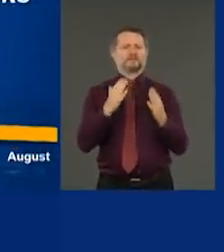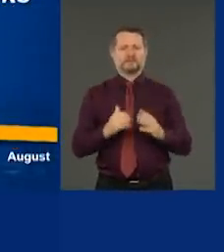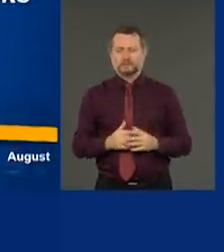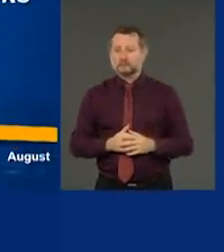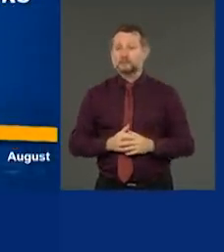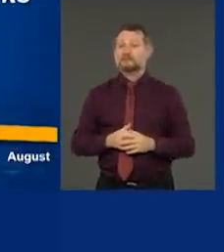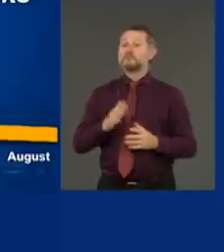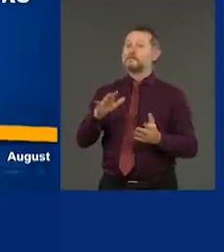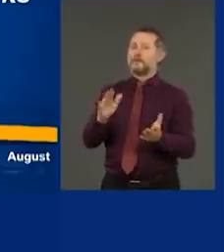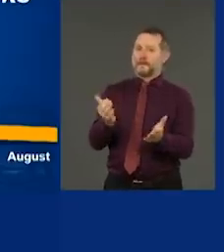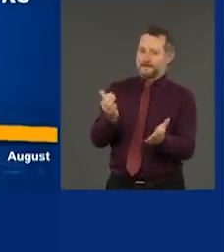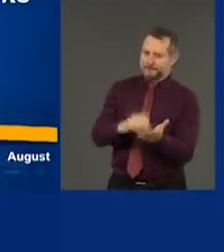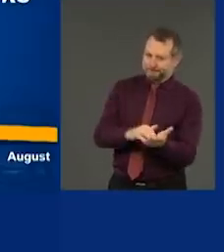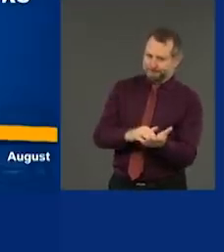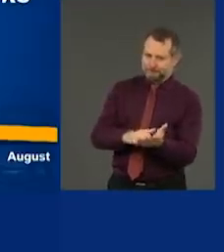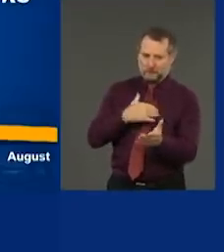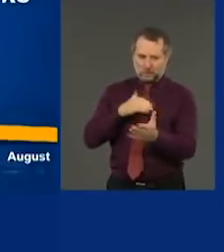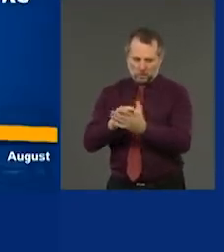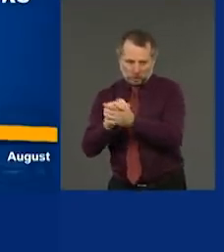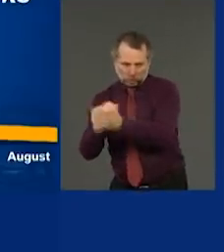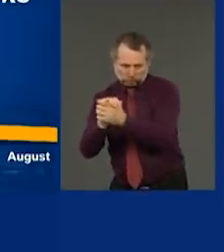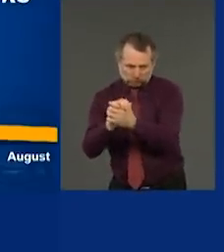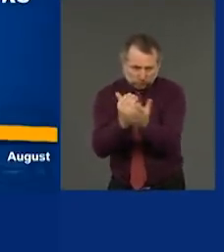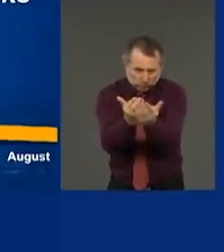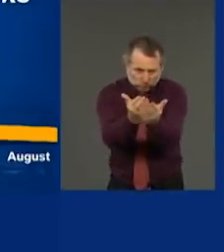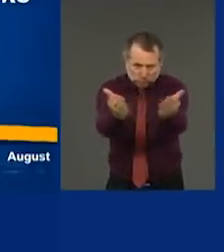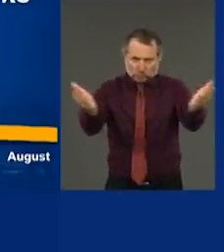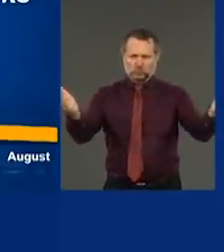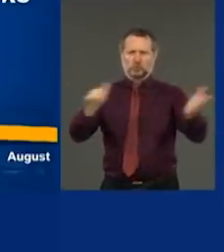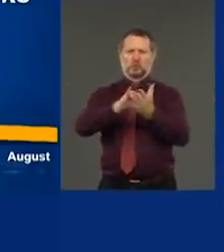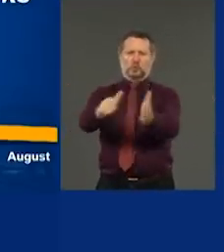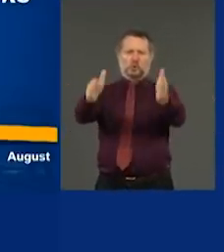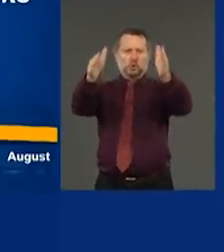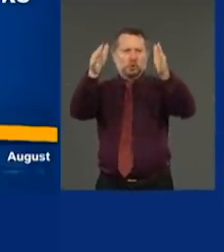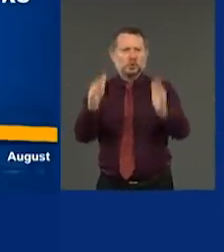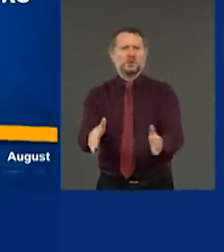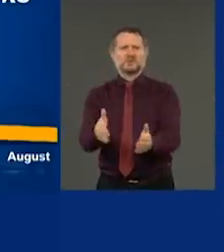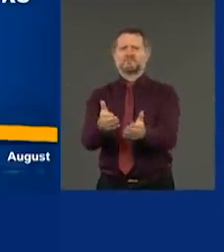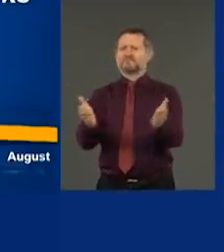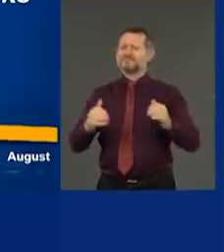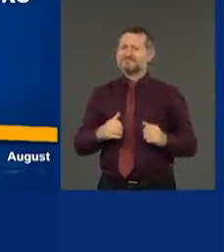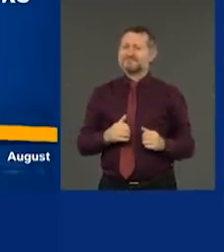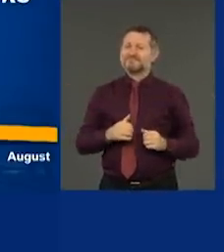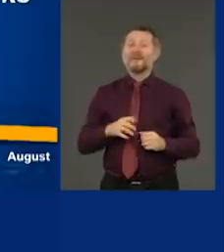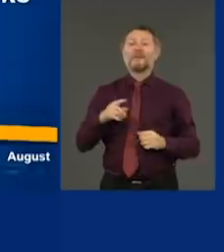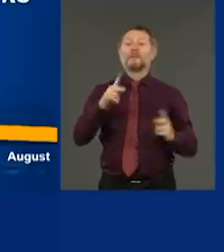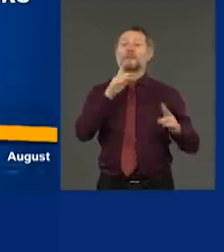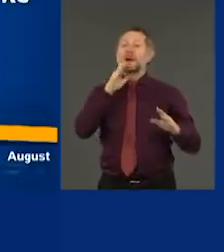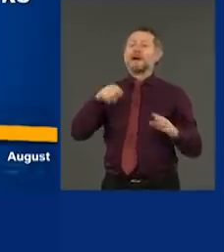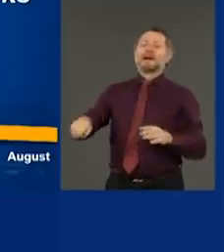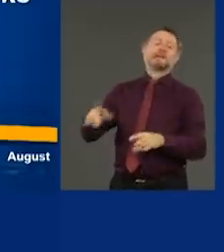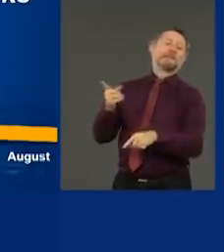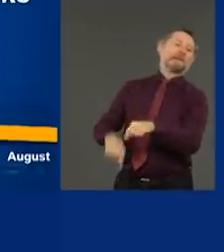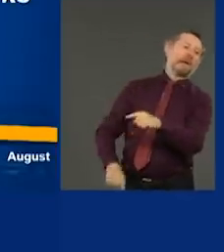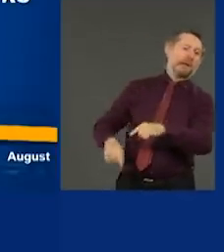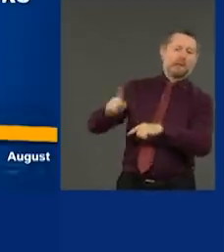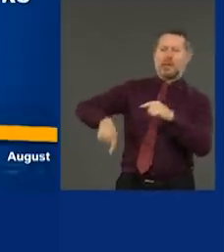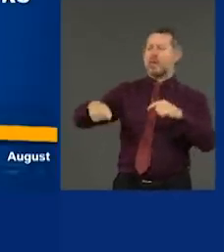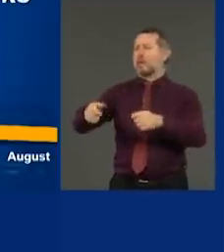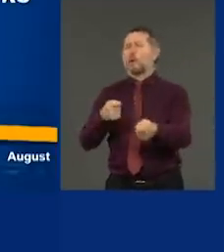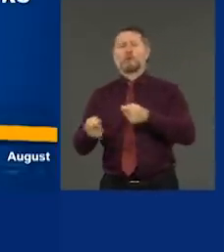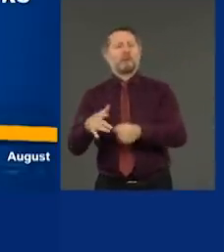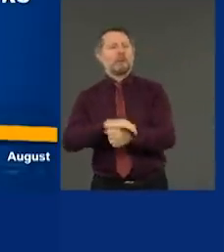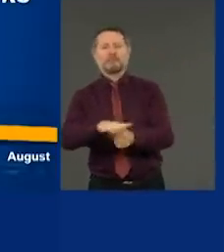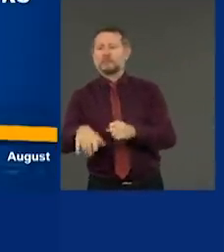again, congratulations to New Yorkers. They did what people said couldn't be done. There was no